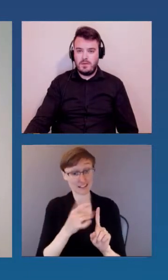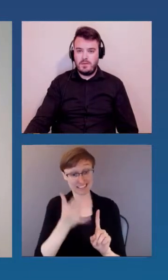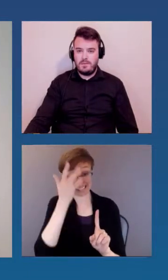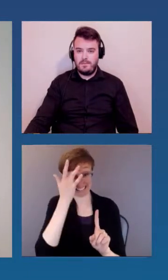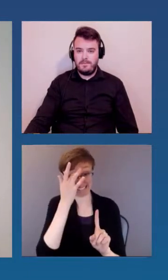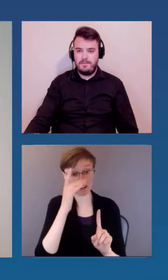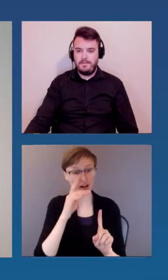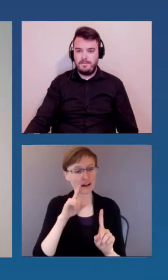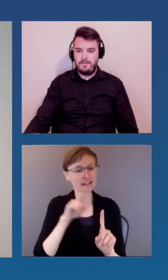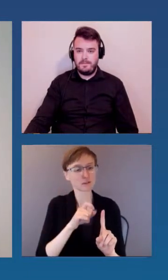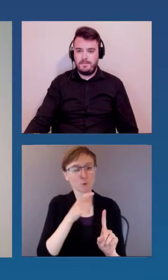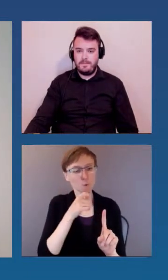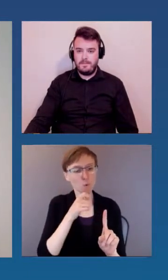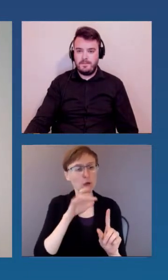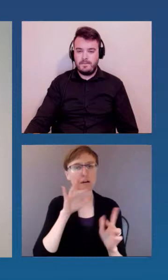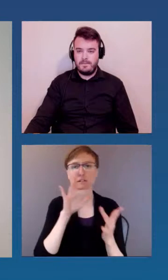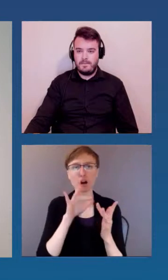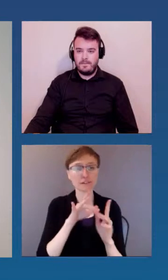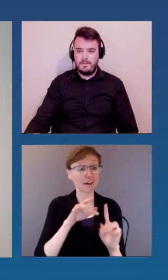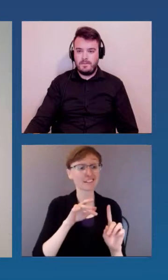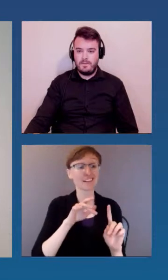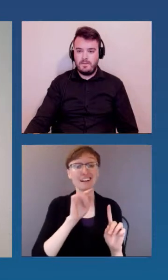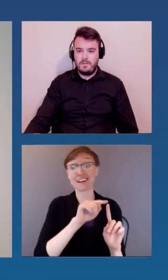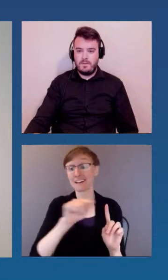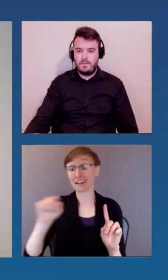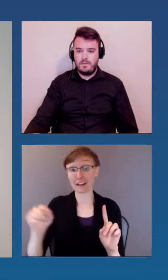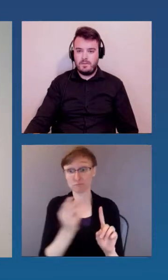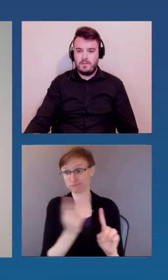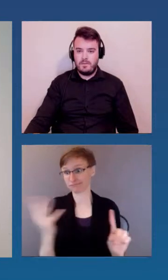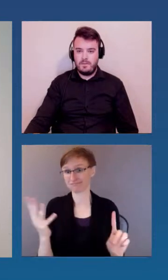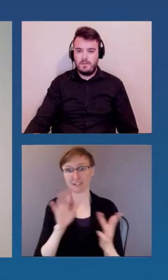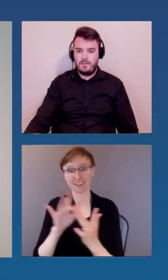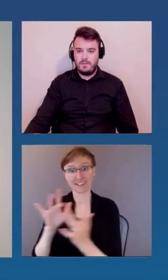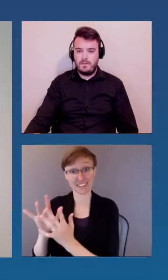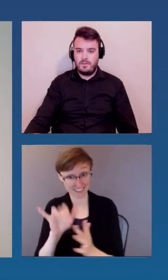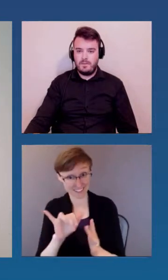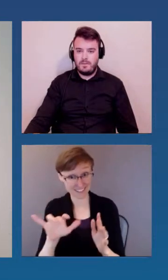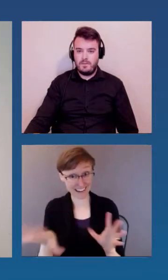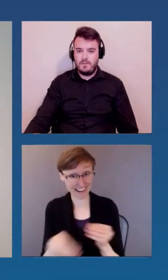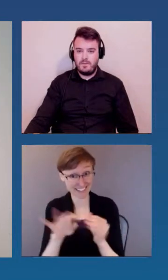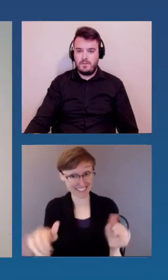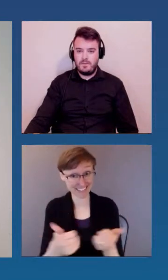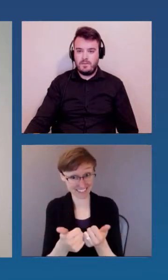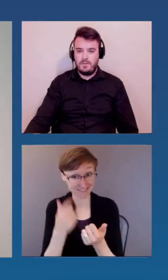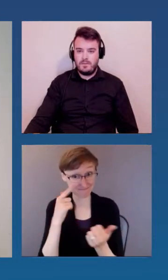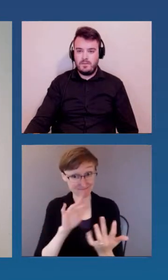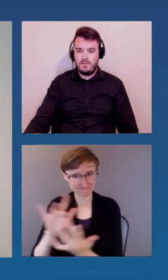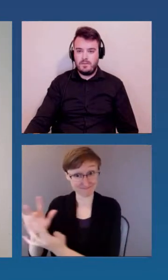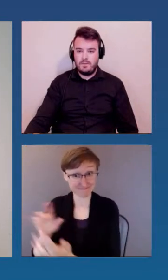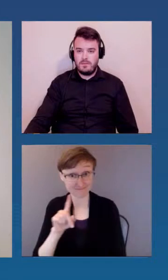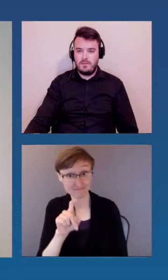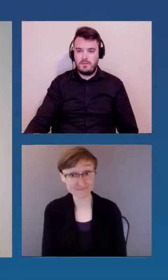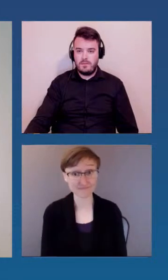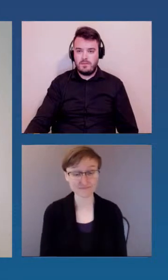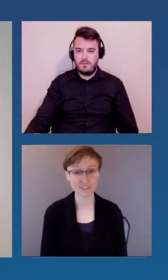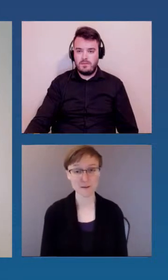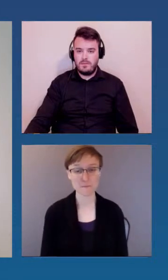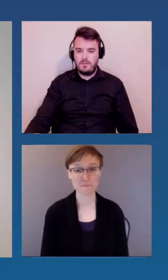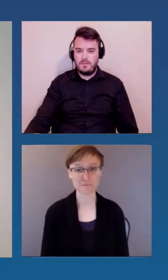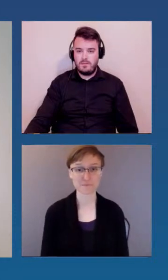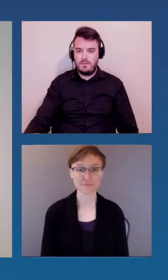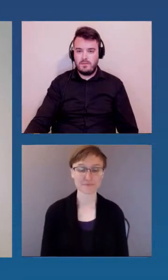environment for folks. And only in the very, very rare occasions have we had to resort to enforcement. It is a tool in the toolkit, but not one that we want to pull